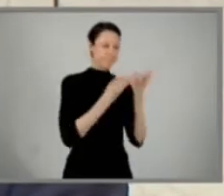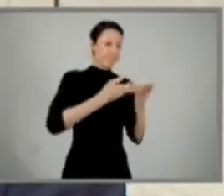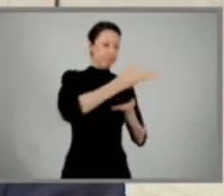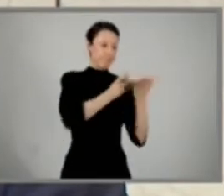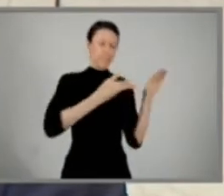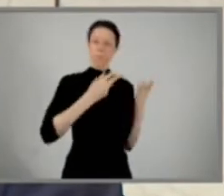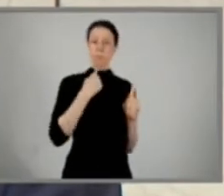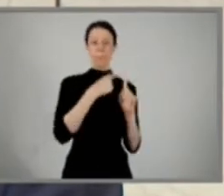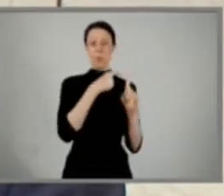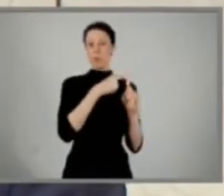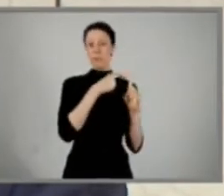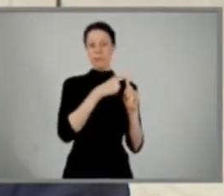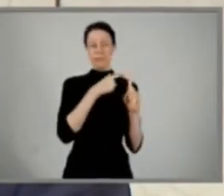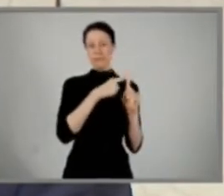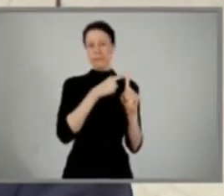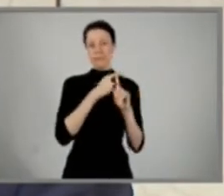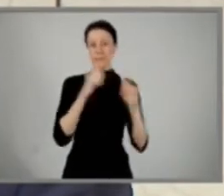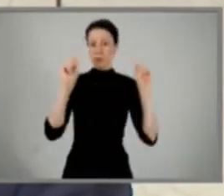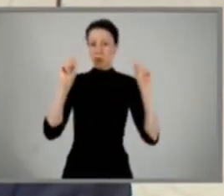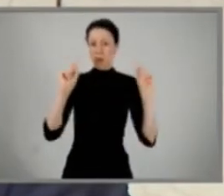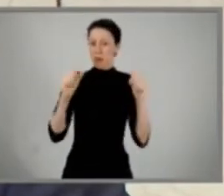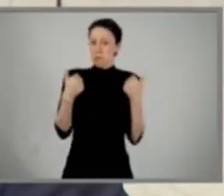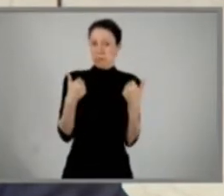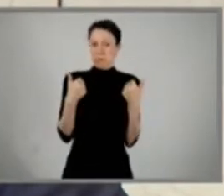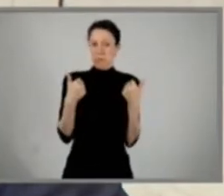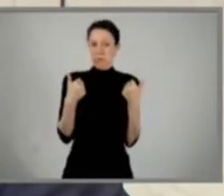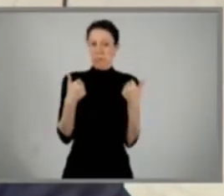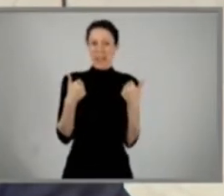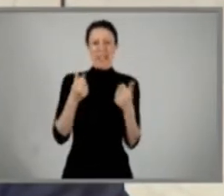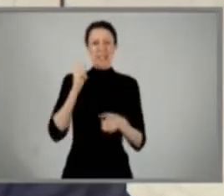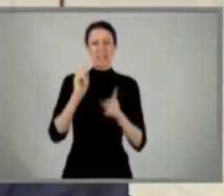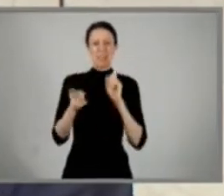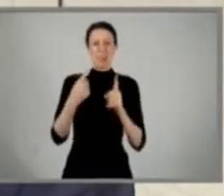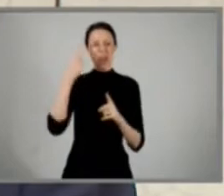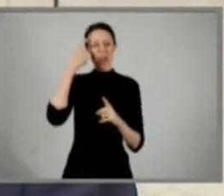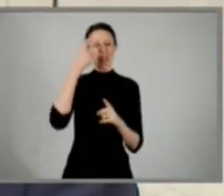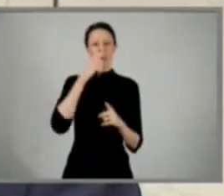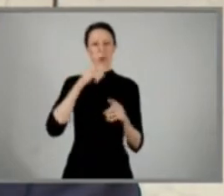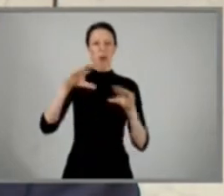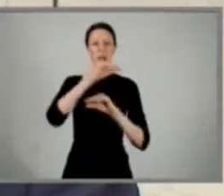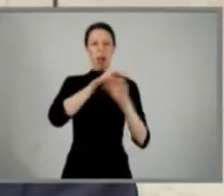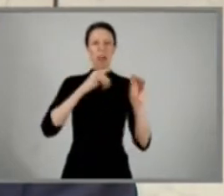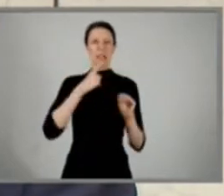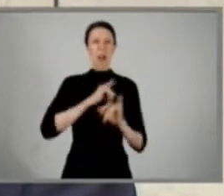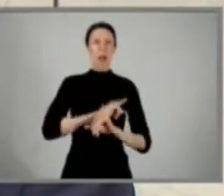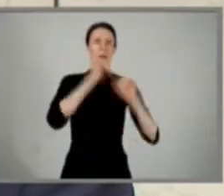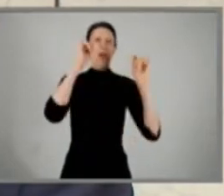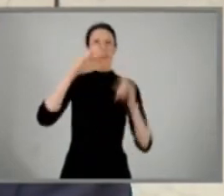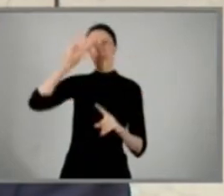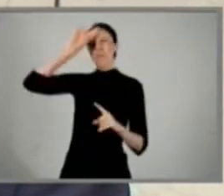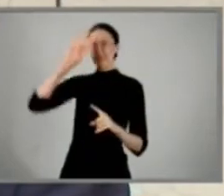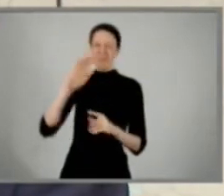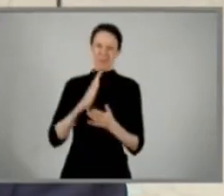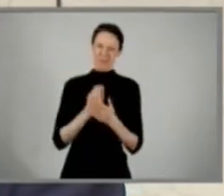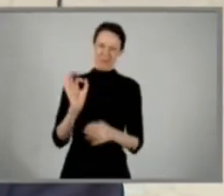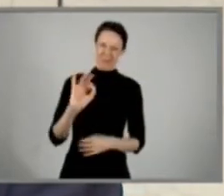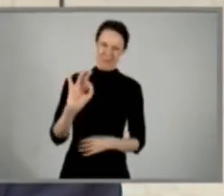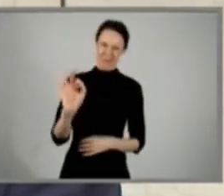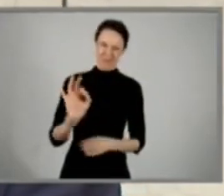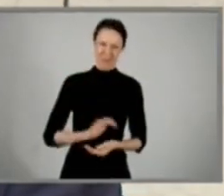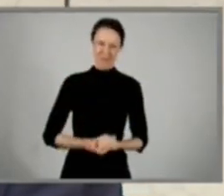as conflicts are maybe a little more dramatised than the reality actually is. Just on that, you mentioned that you're going to